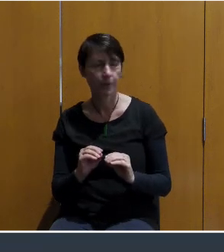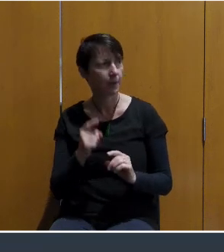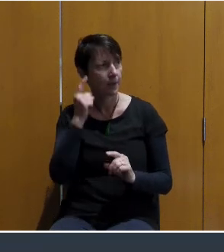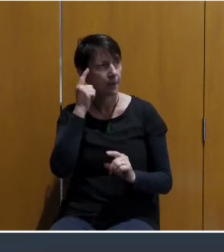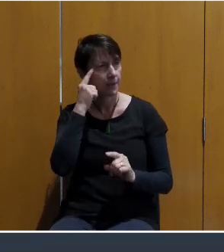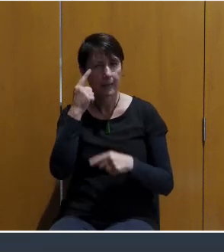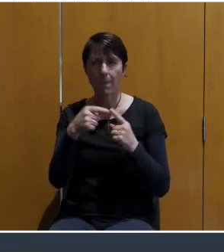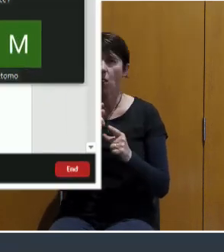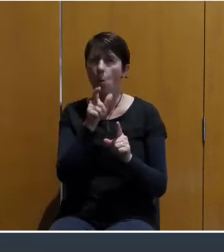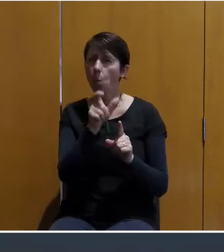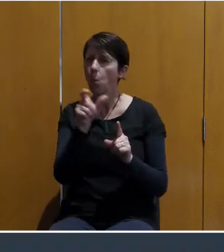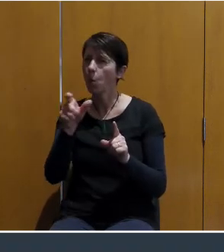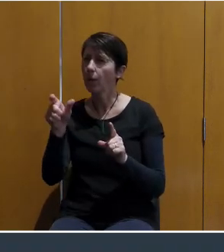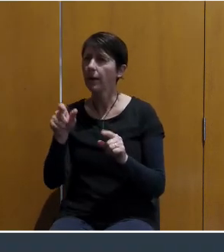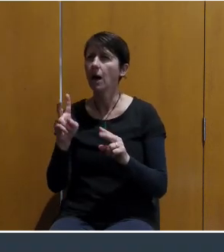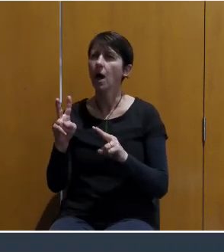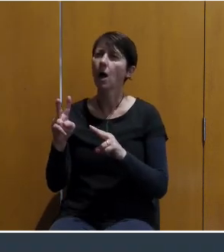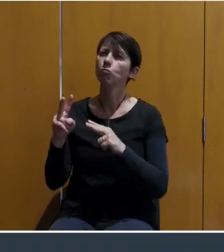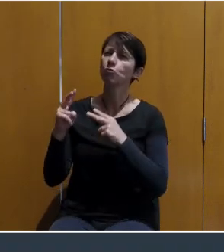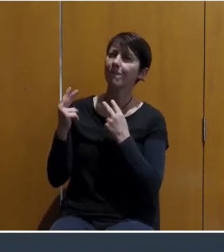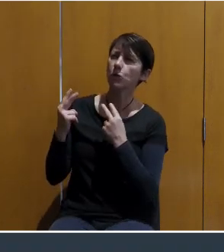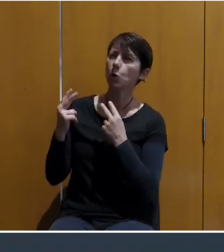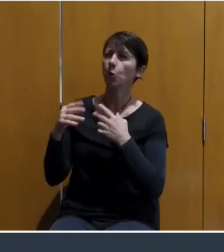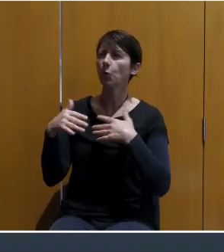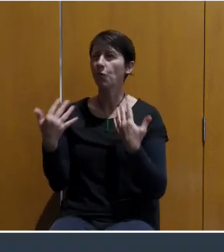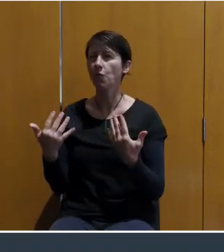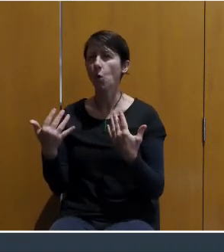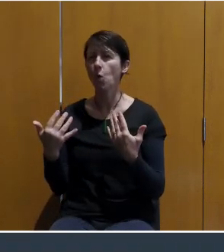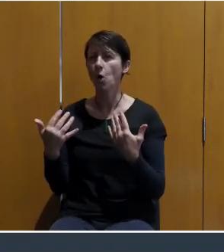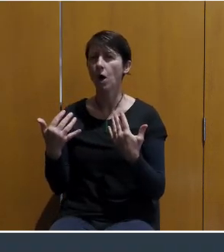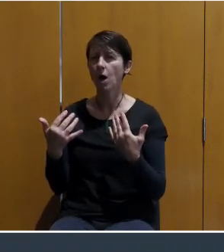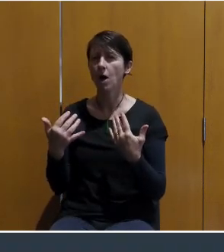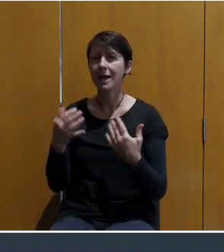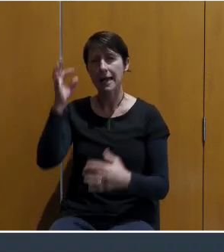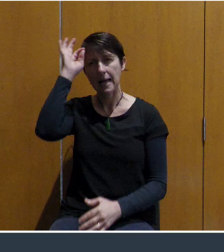A review. Direct council officers to undertake a review.